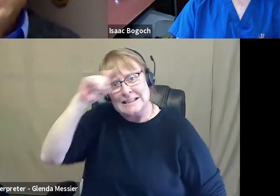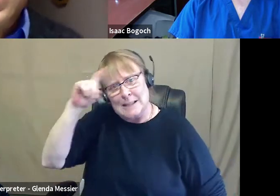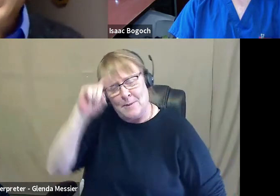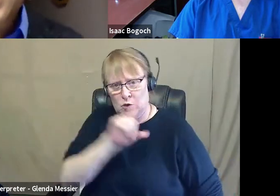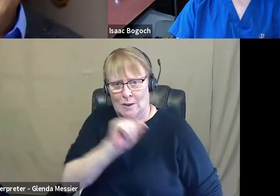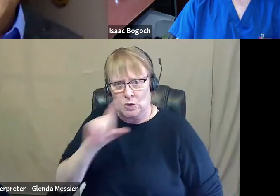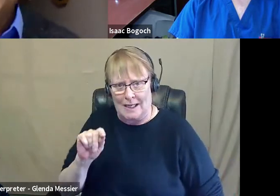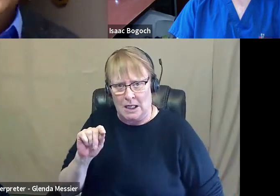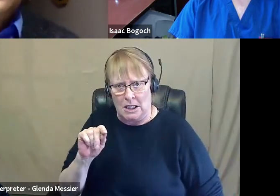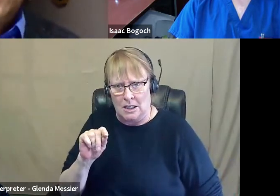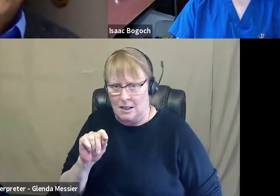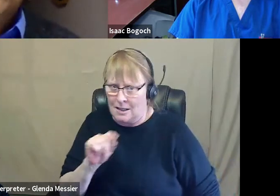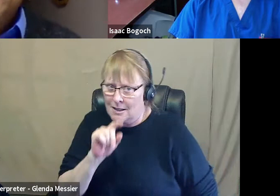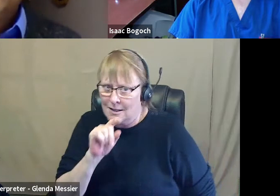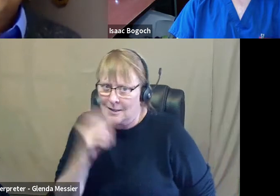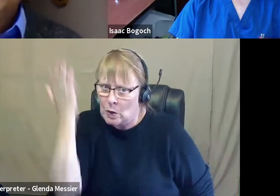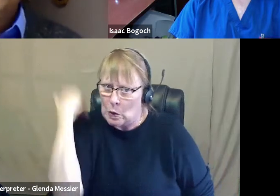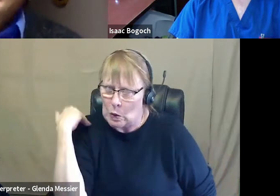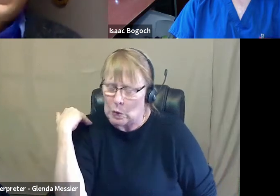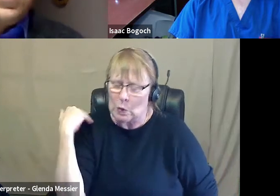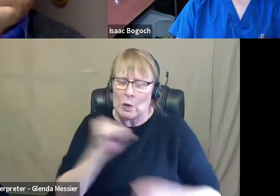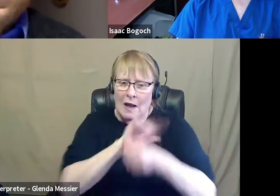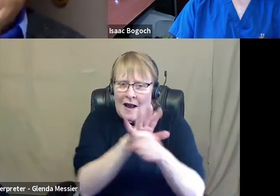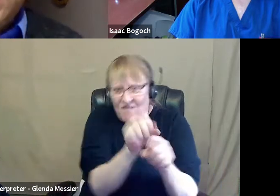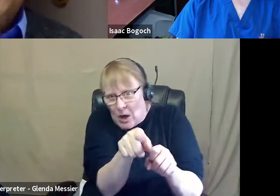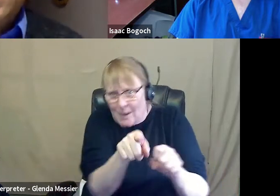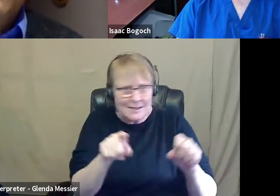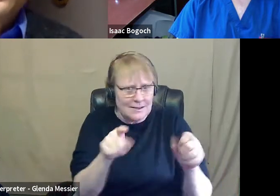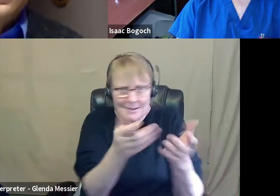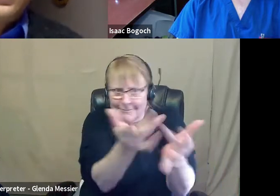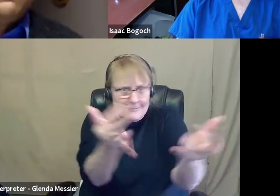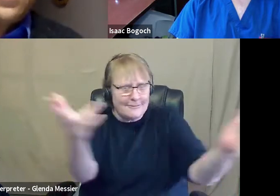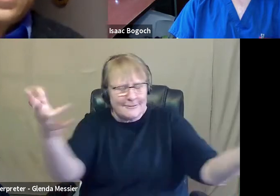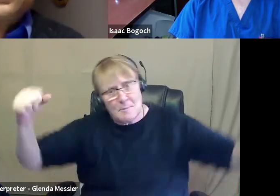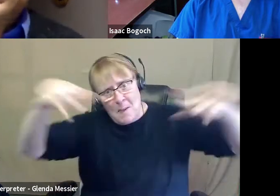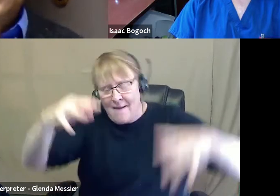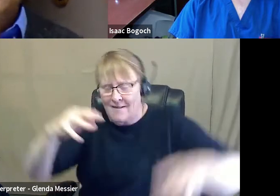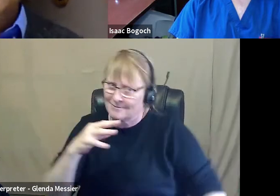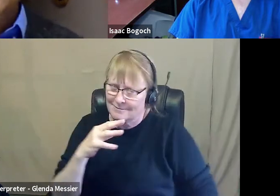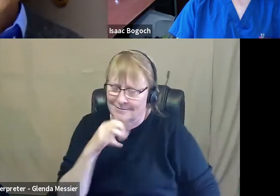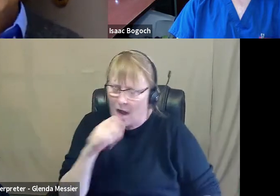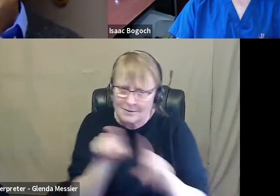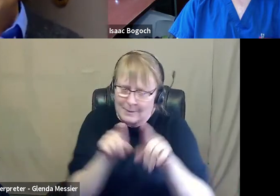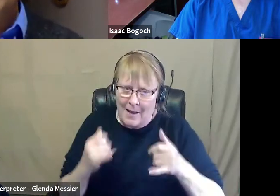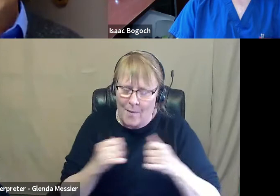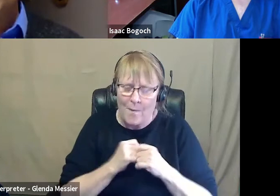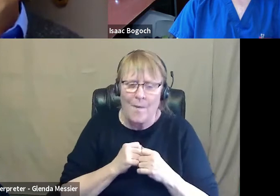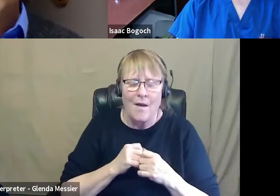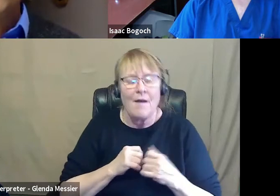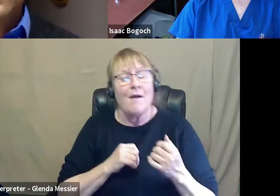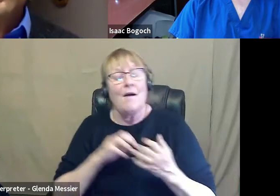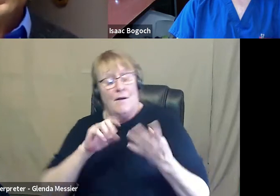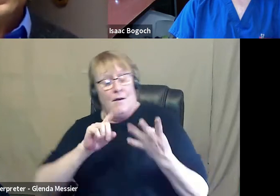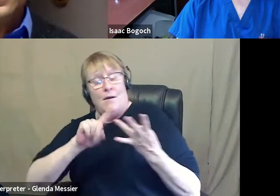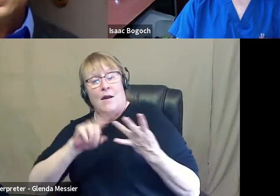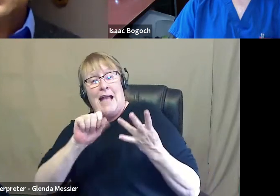2020, where we really didn't have the variants of concern that we have now. AstraZeneca, that trial went right